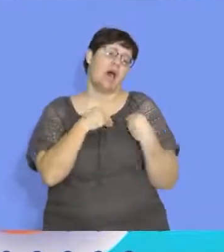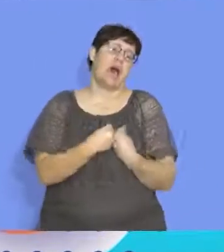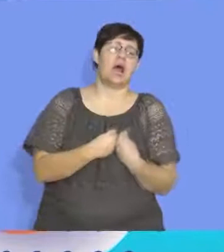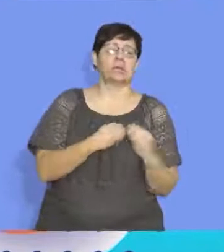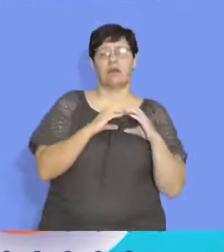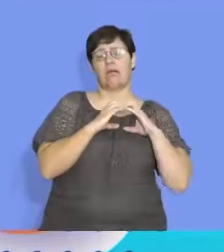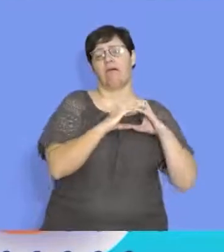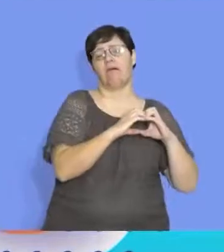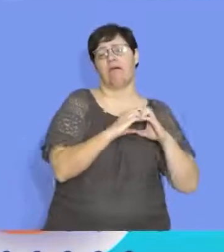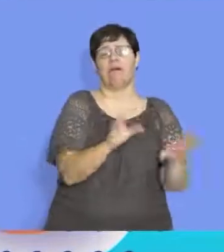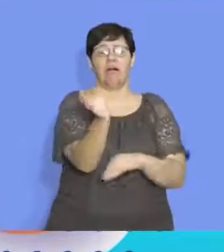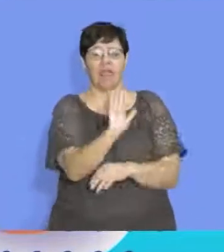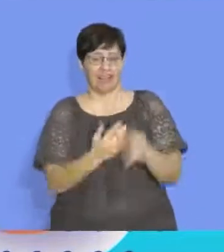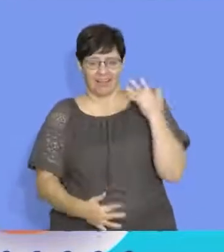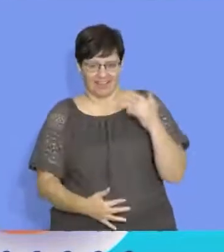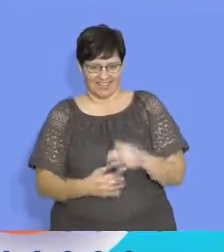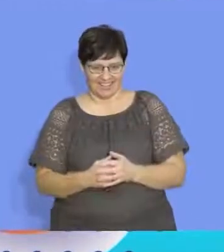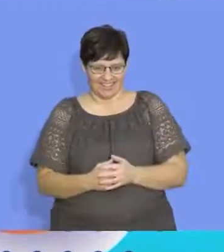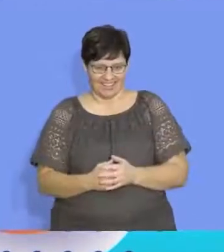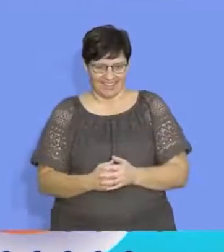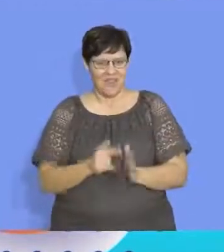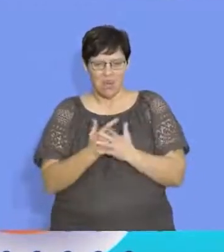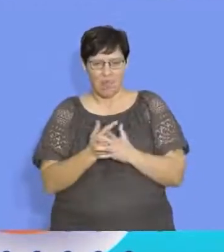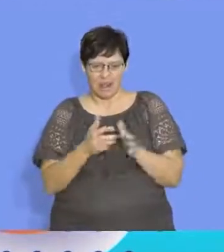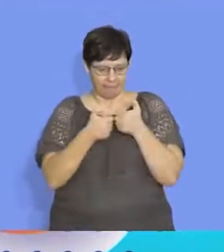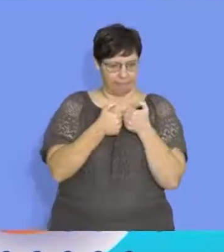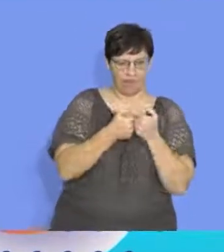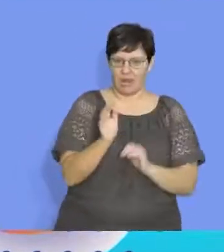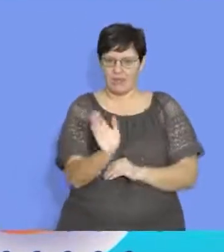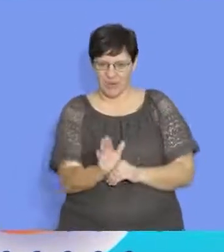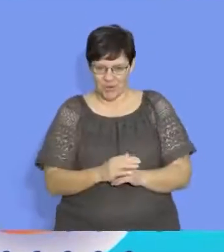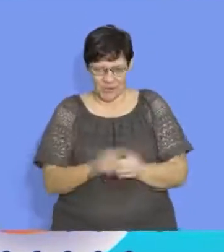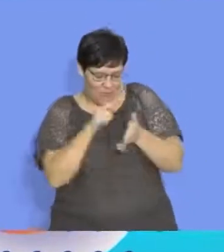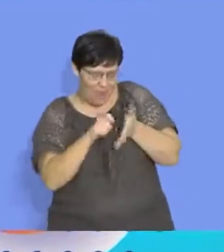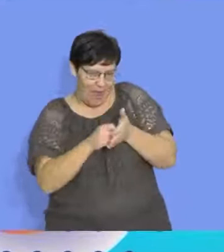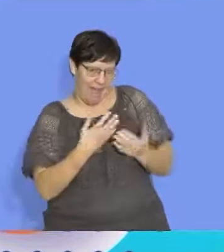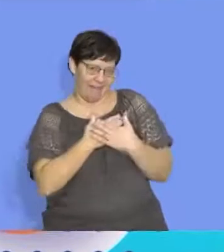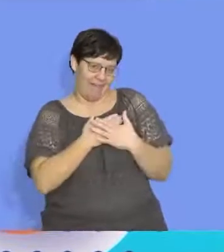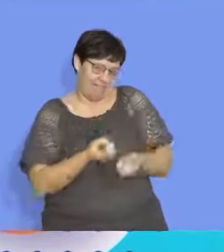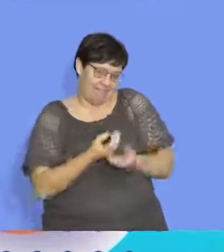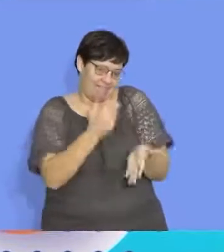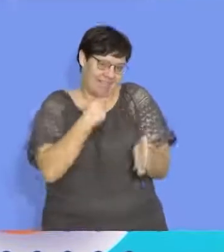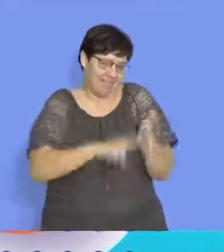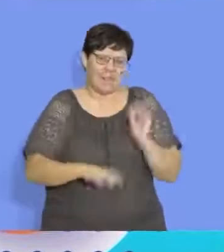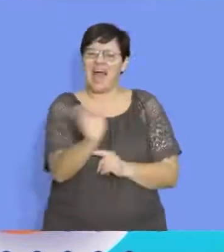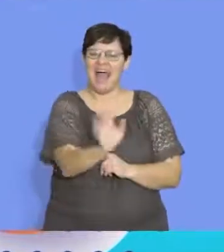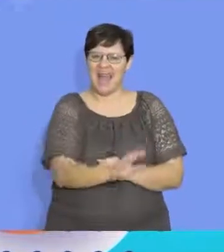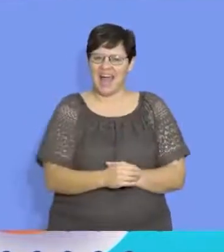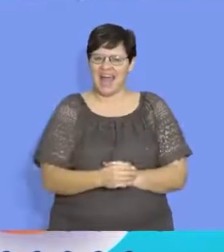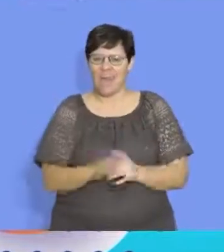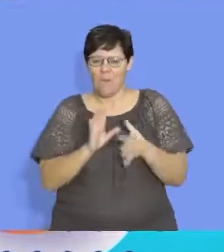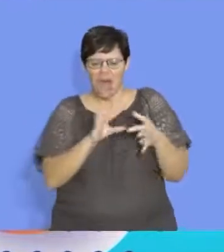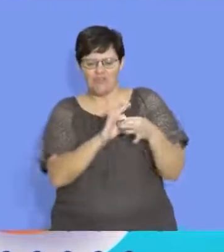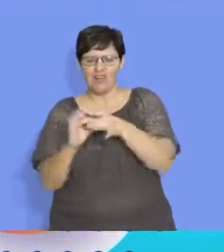on trees or anything like that, or writing little notes or sending messages. No, we're talking about real